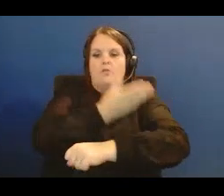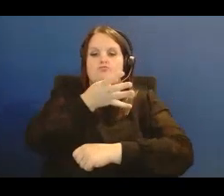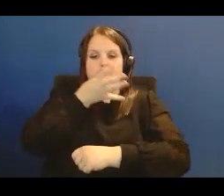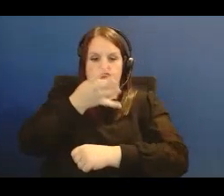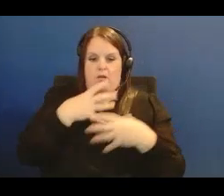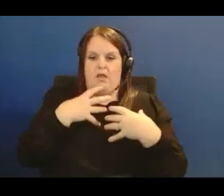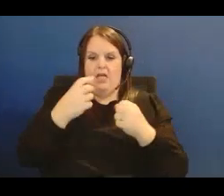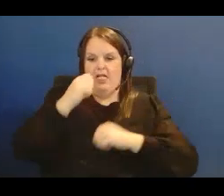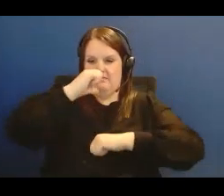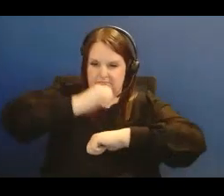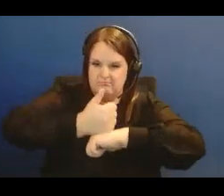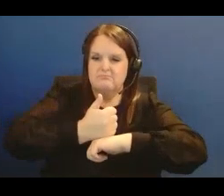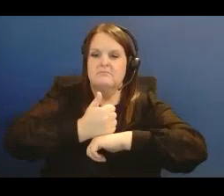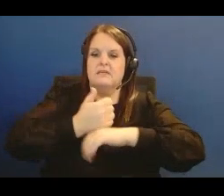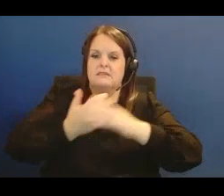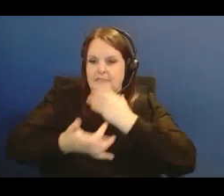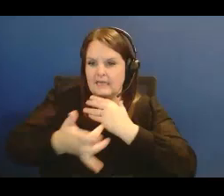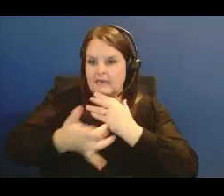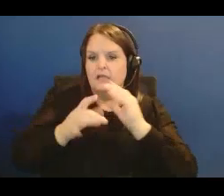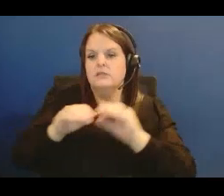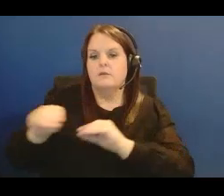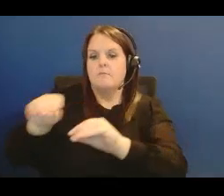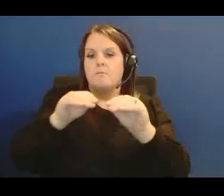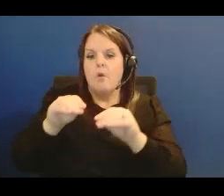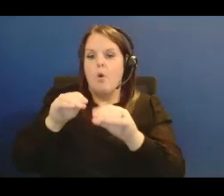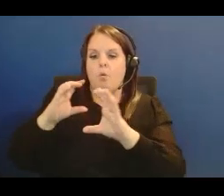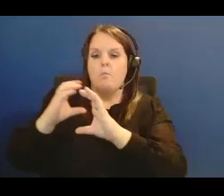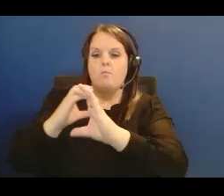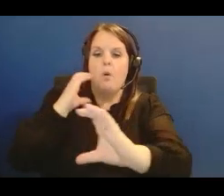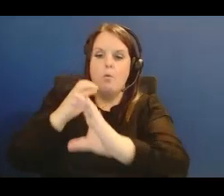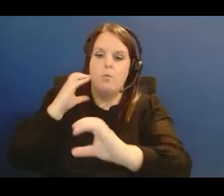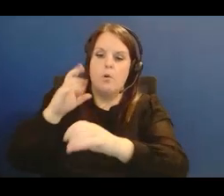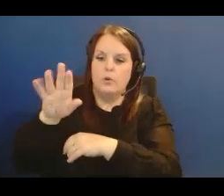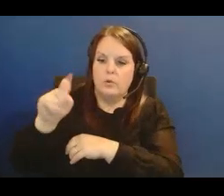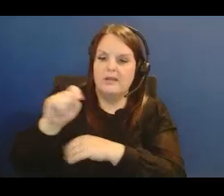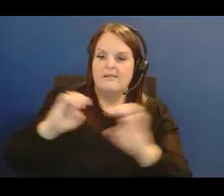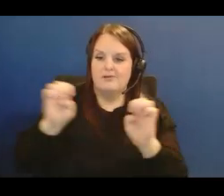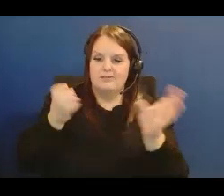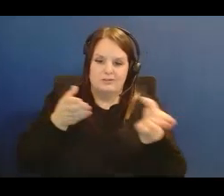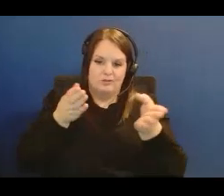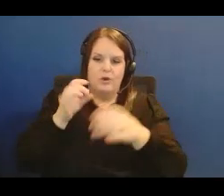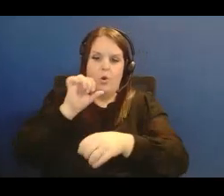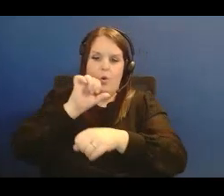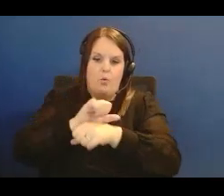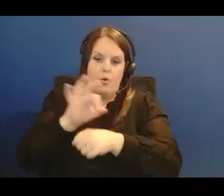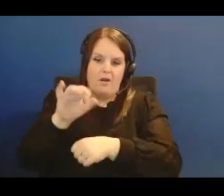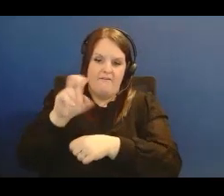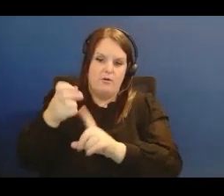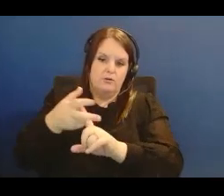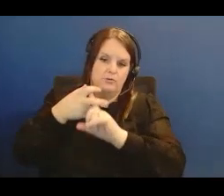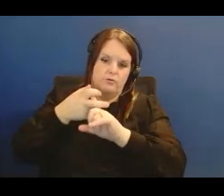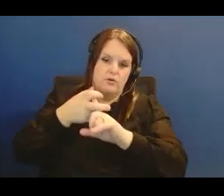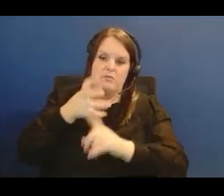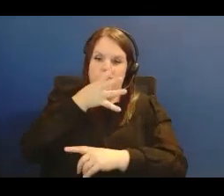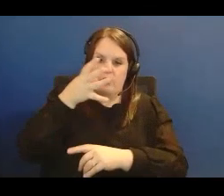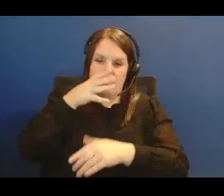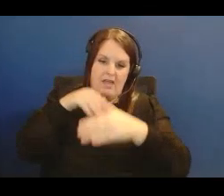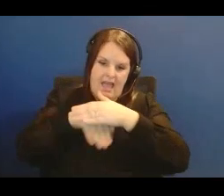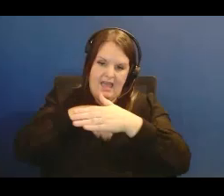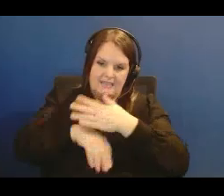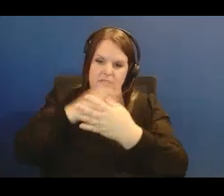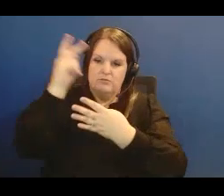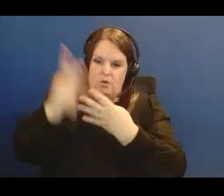including technology, mobile units, and even emergency services. Workforce recruitment and rural access program is the third